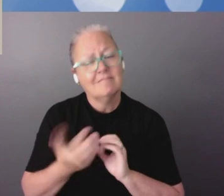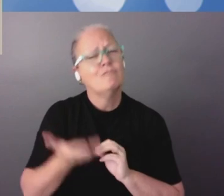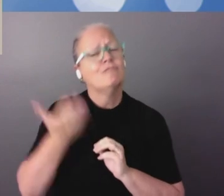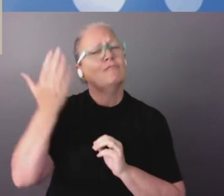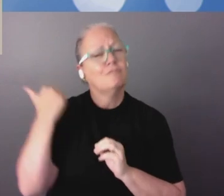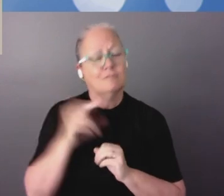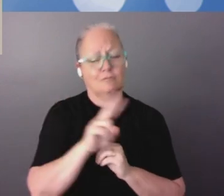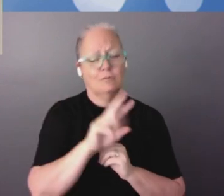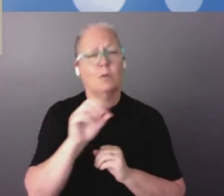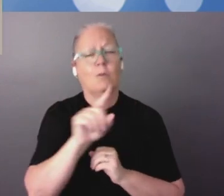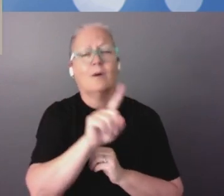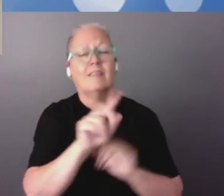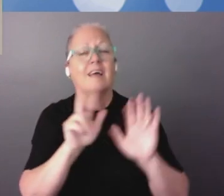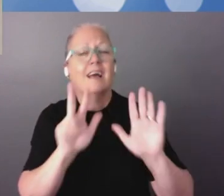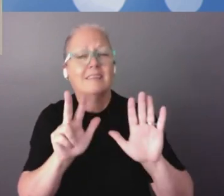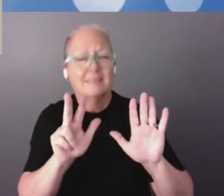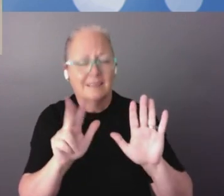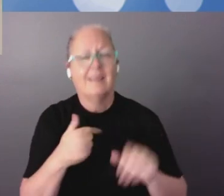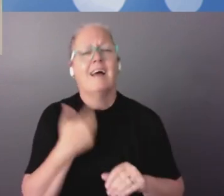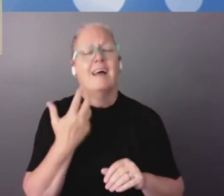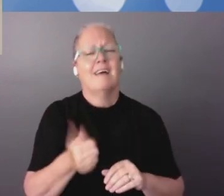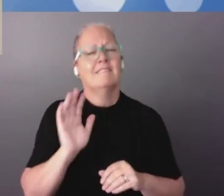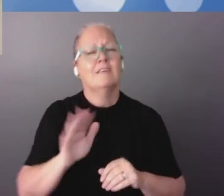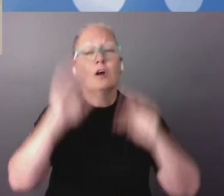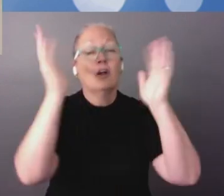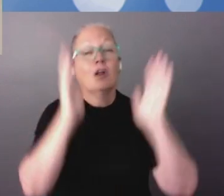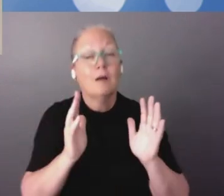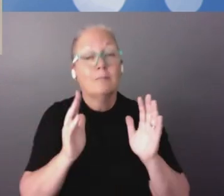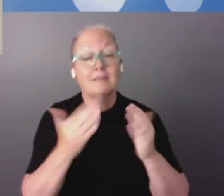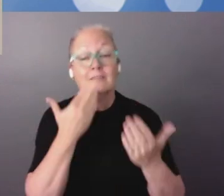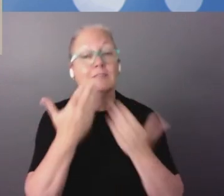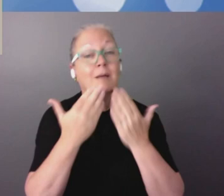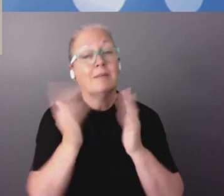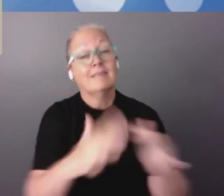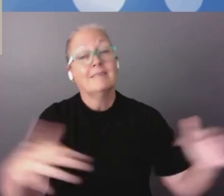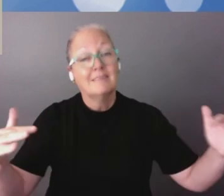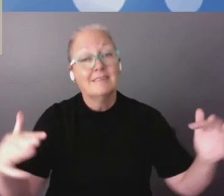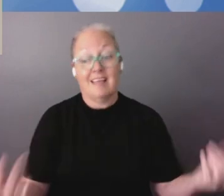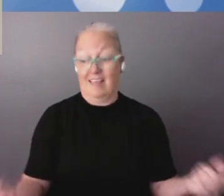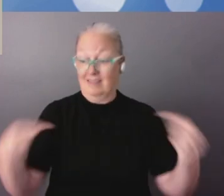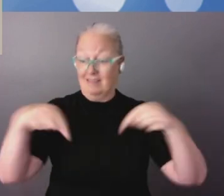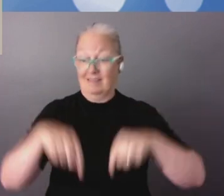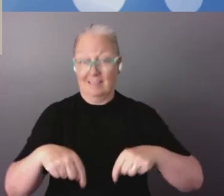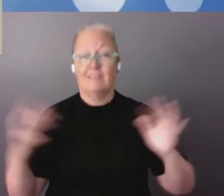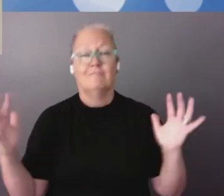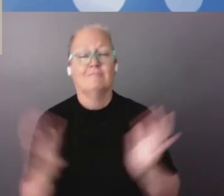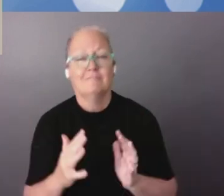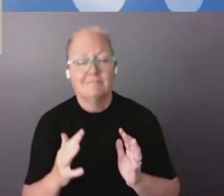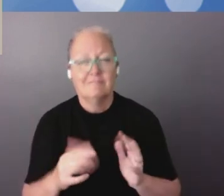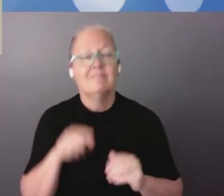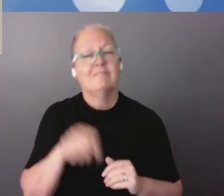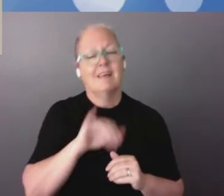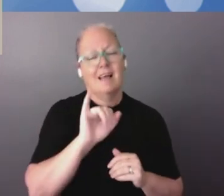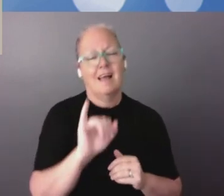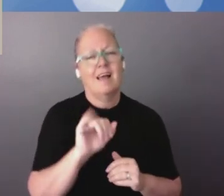the COP24 Climate Summit, and now we are meeting at the IGF. Forum. And next year, we will